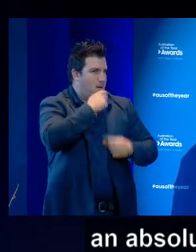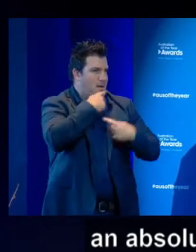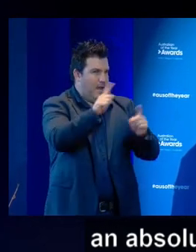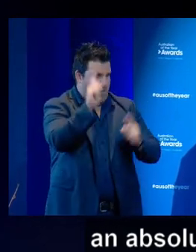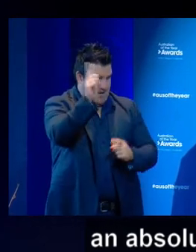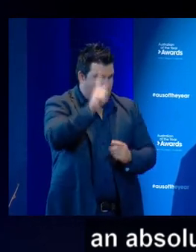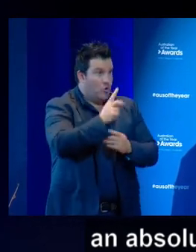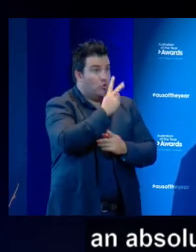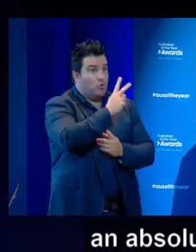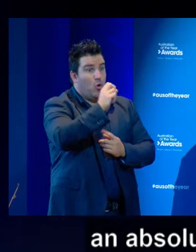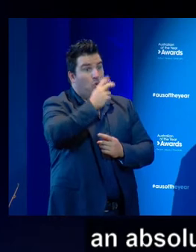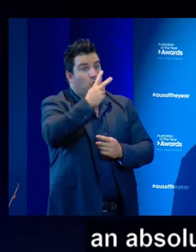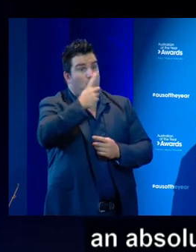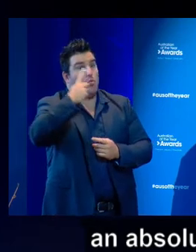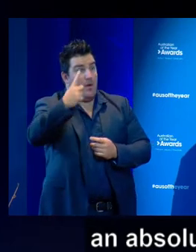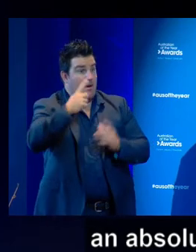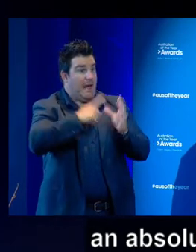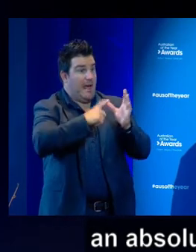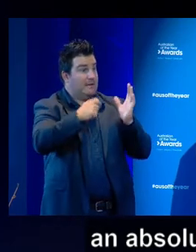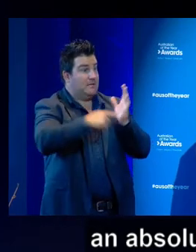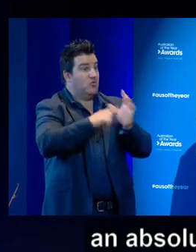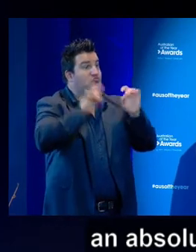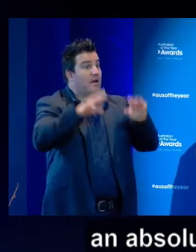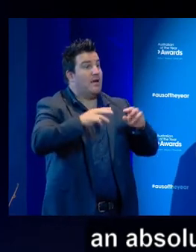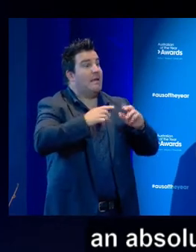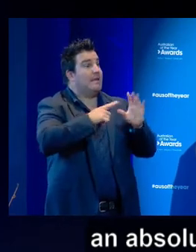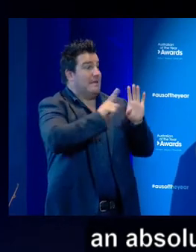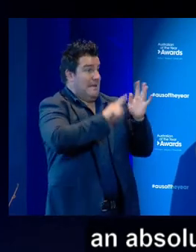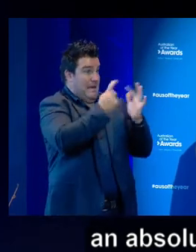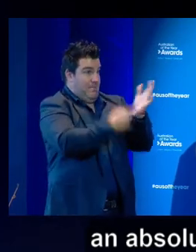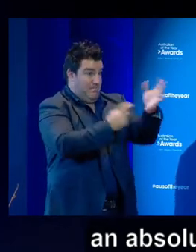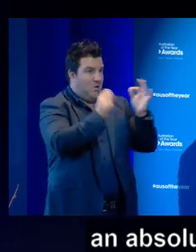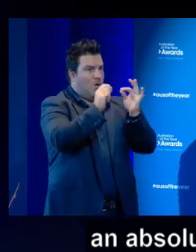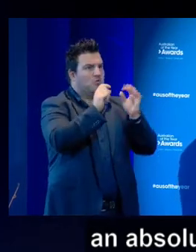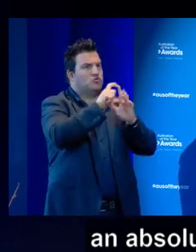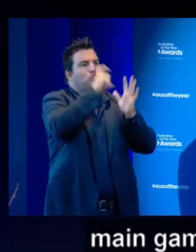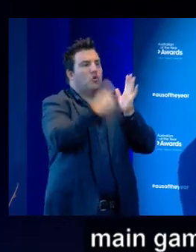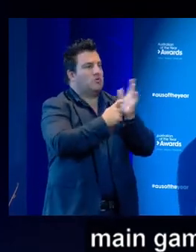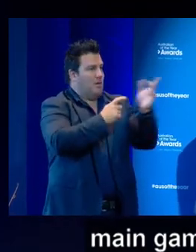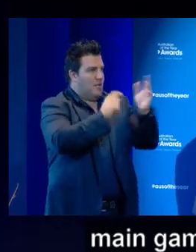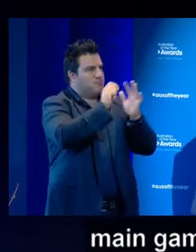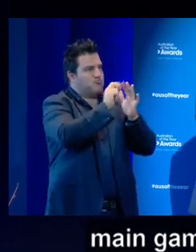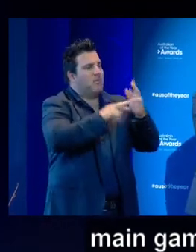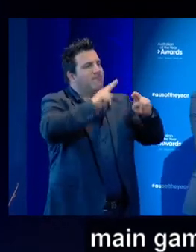The 2021 Australian of the Year for the ACT is Professor Brendan Murphy.